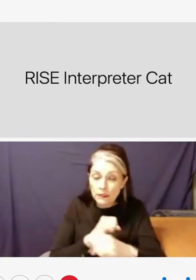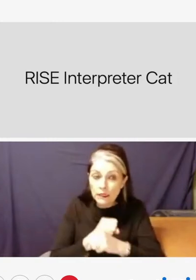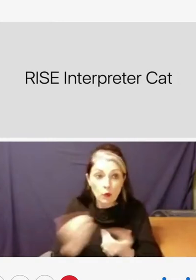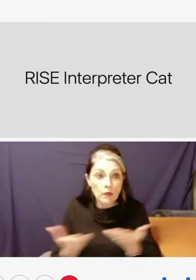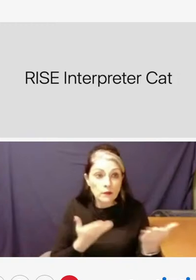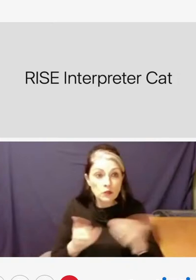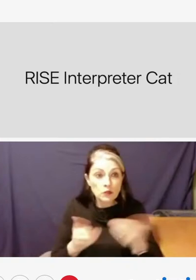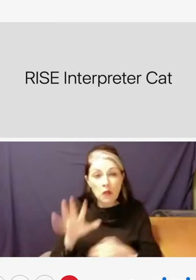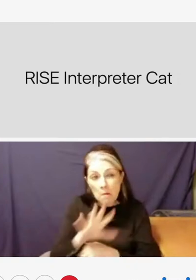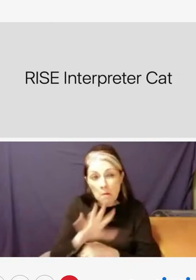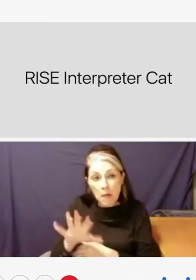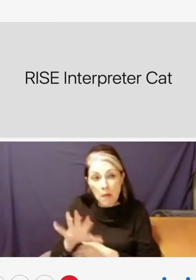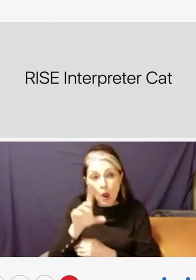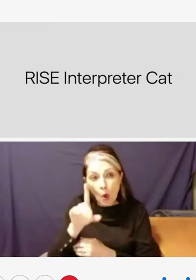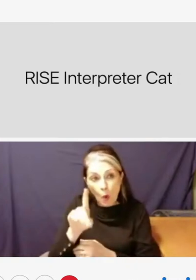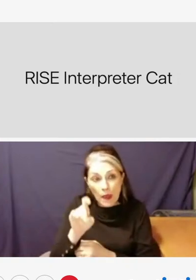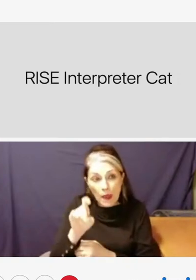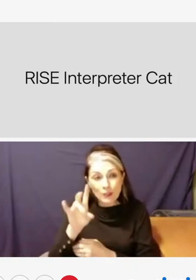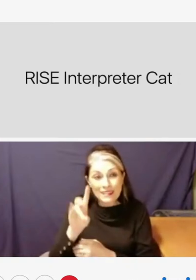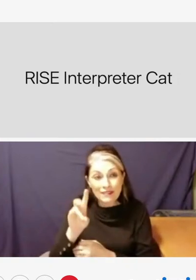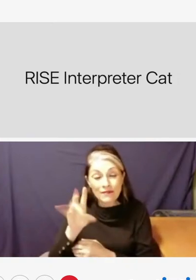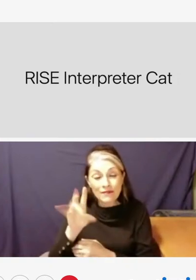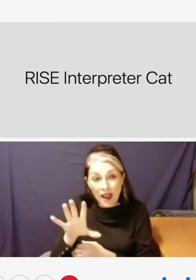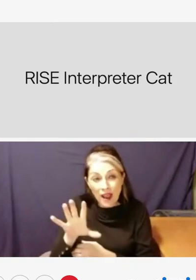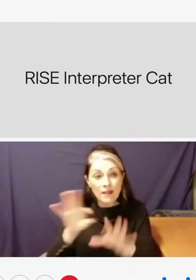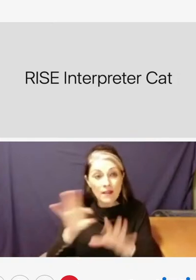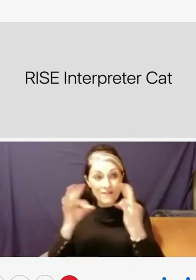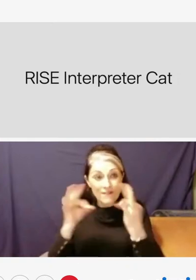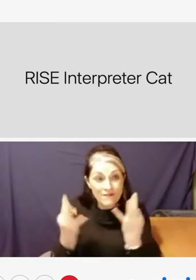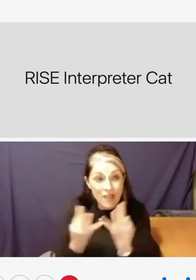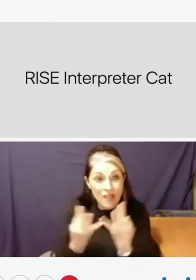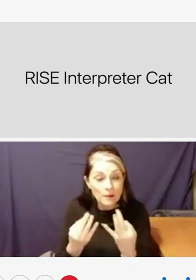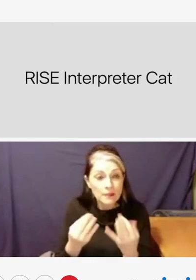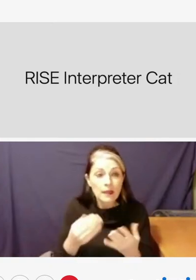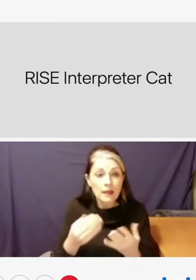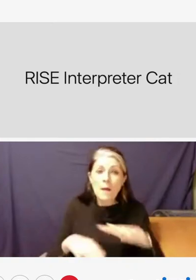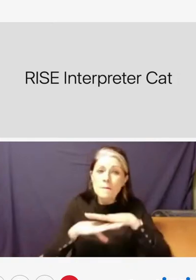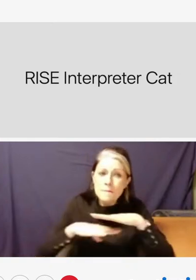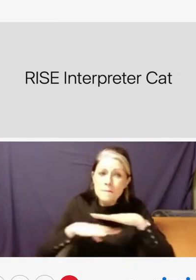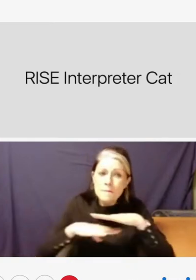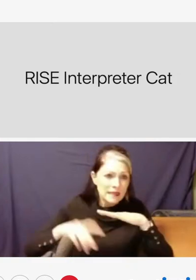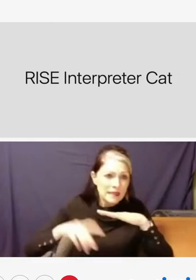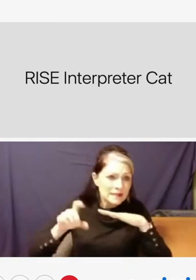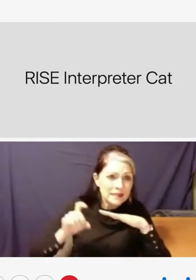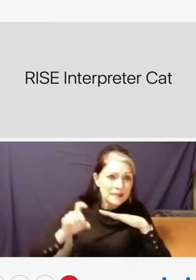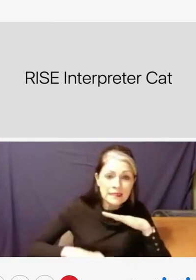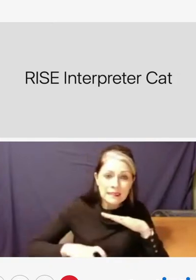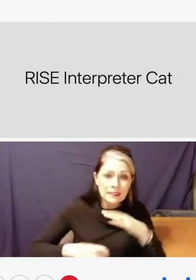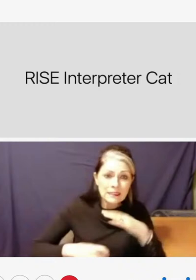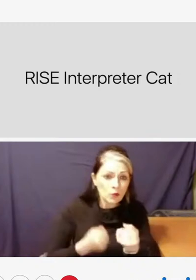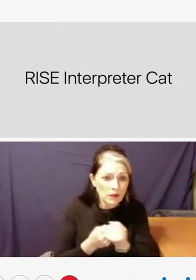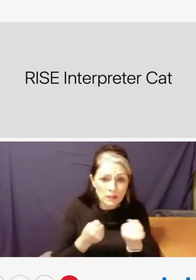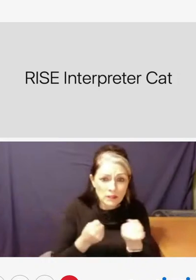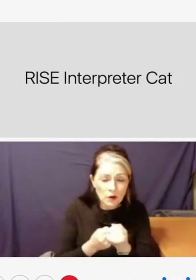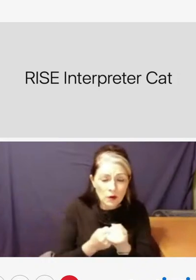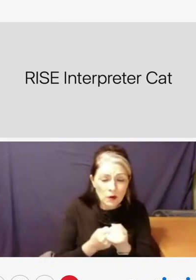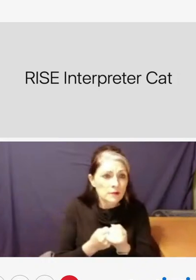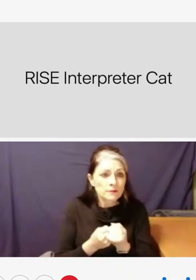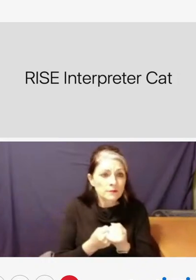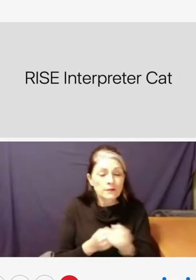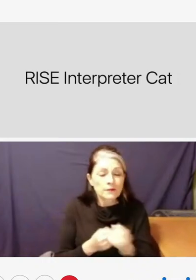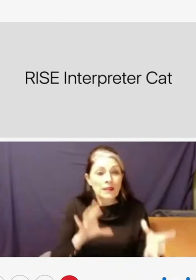175 families and these are some of the most basic needs that we've supported those families with from a connecting them to after school